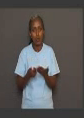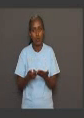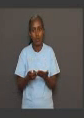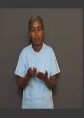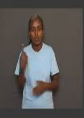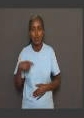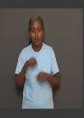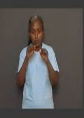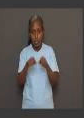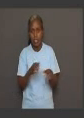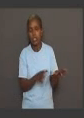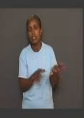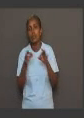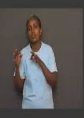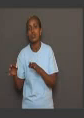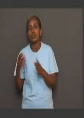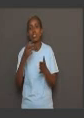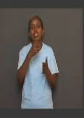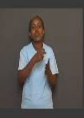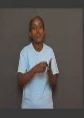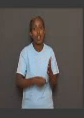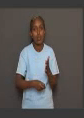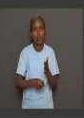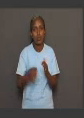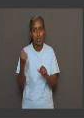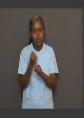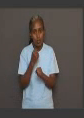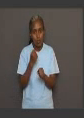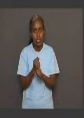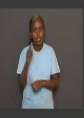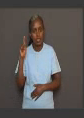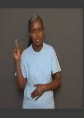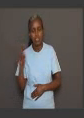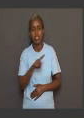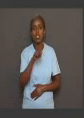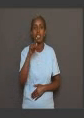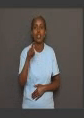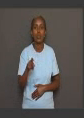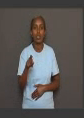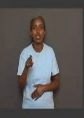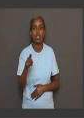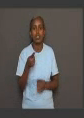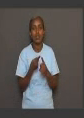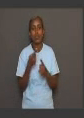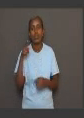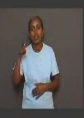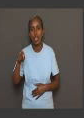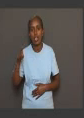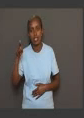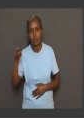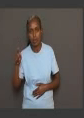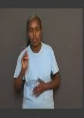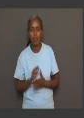can substitute the values to make this equation for x